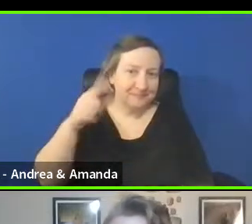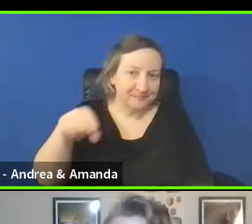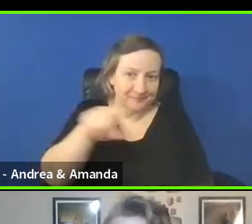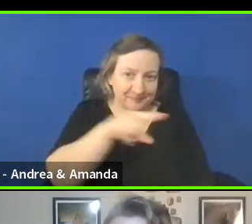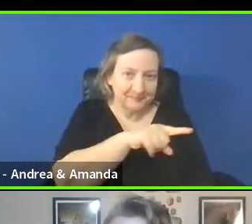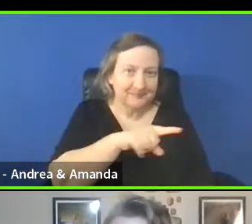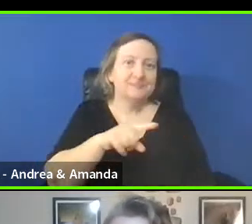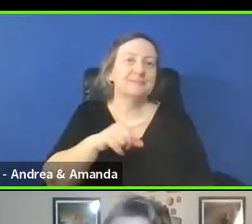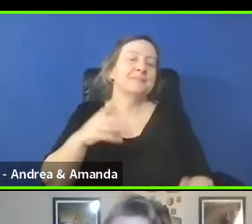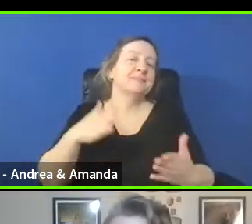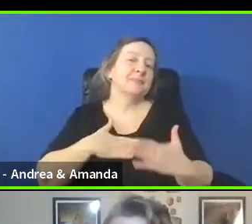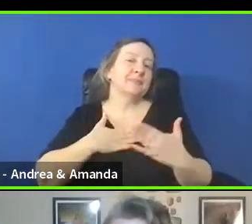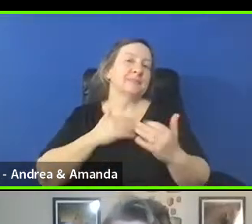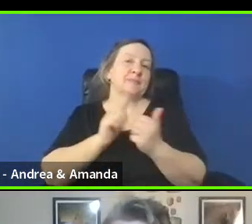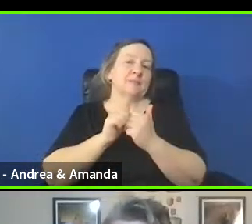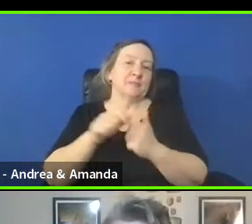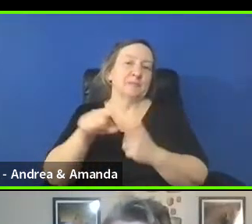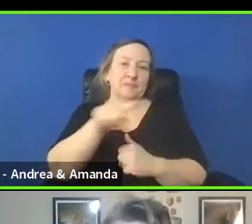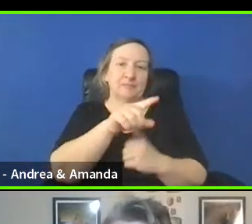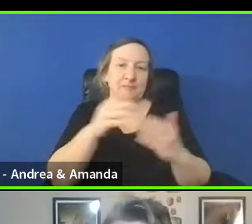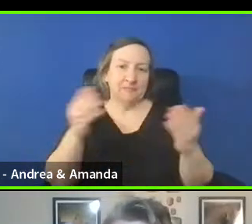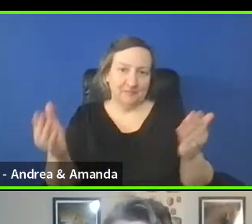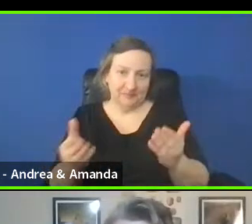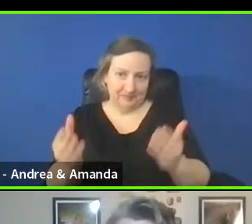Hi, to be with you here.